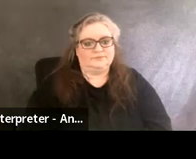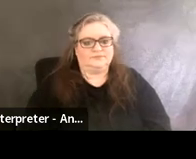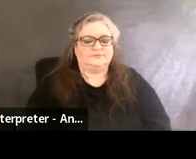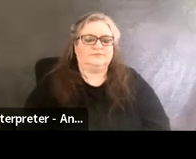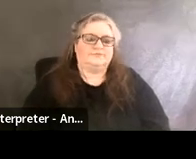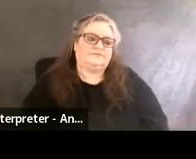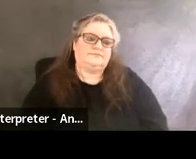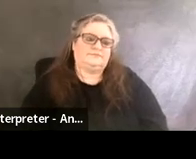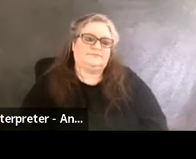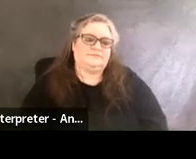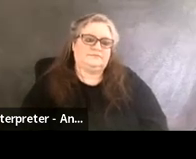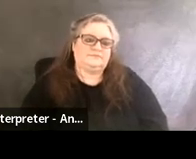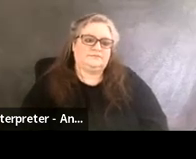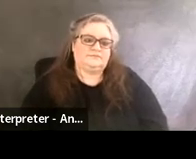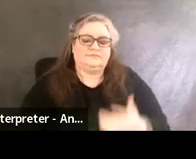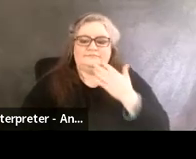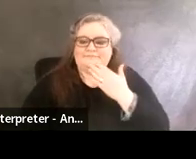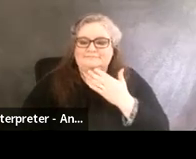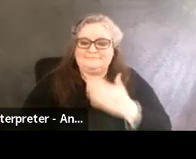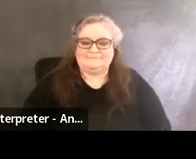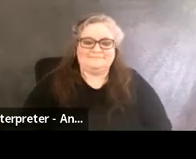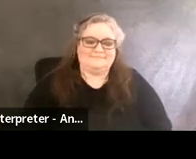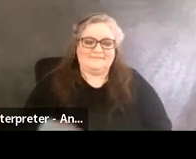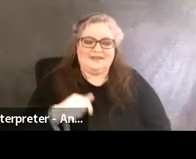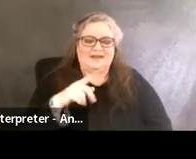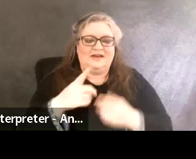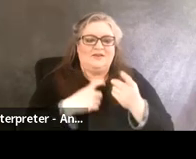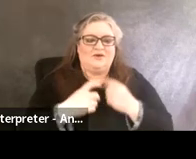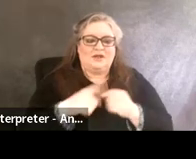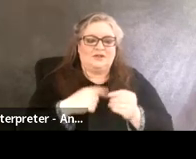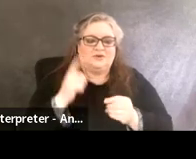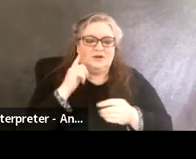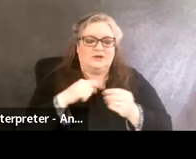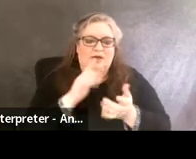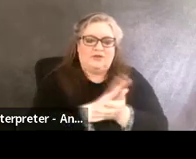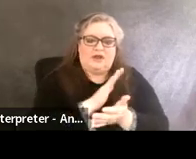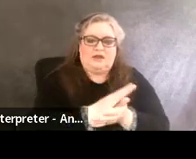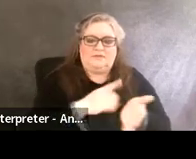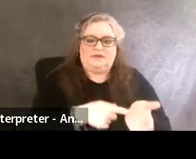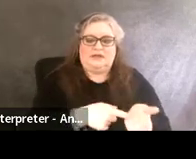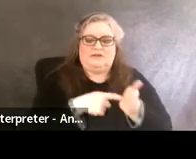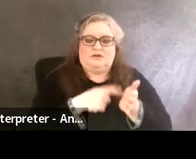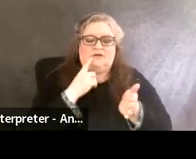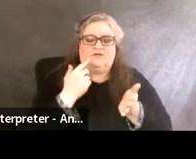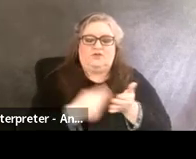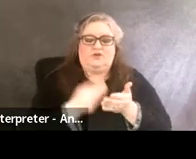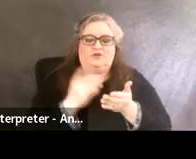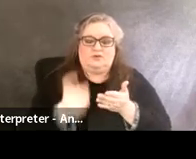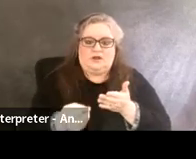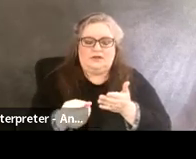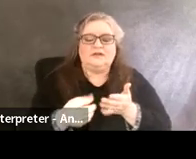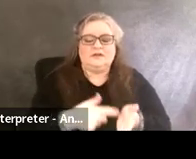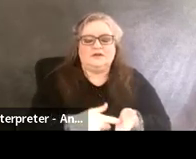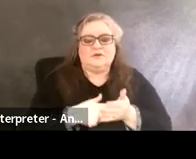Thanks, Jonna. Another question we're hearing is about sort of the documentation for this grant. The grant program does require